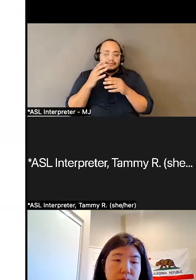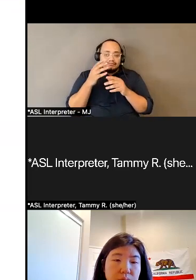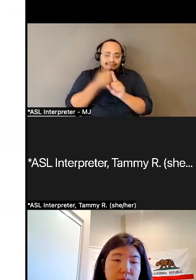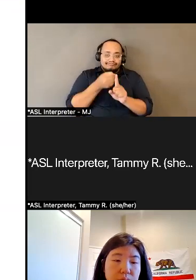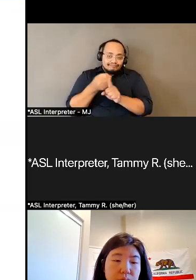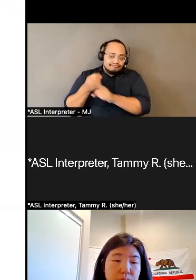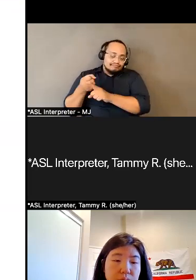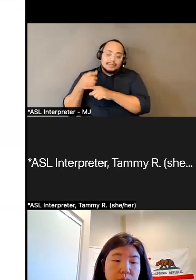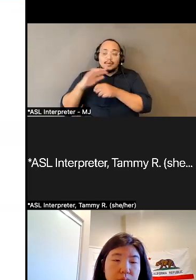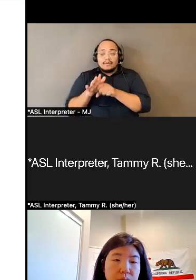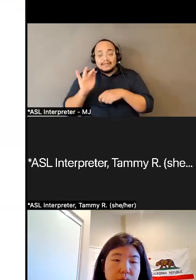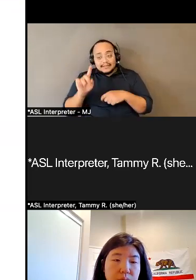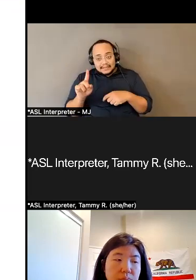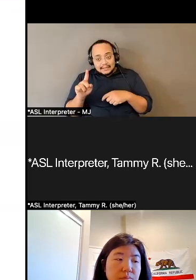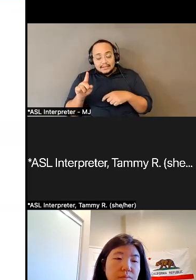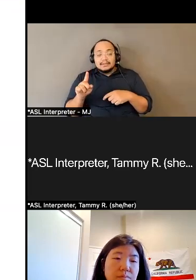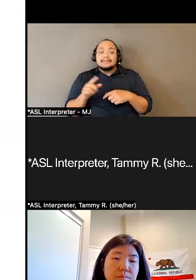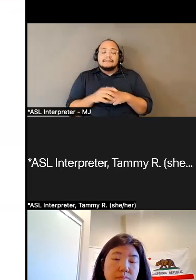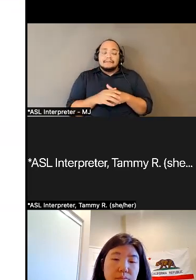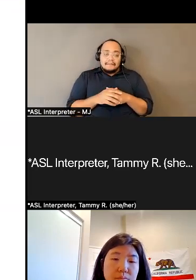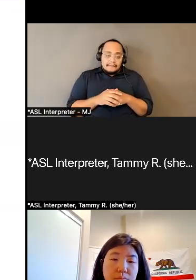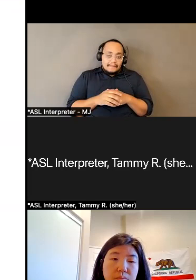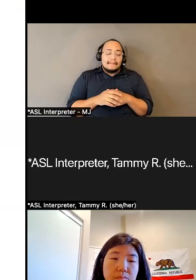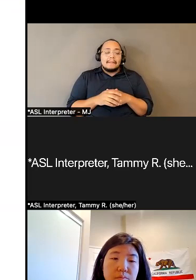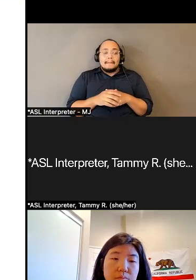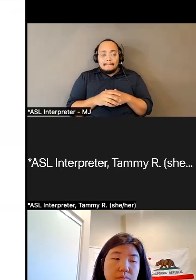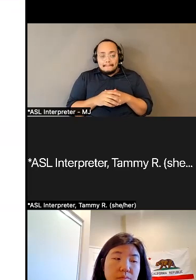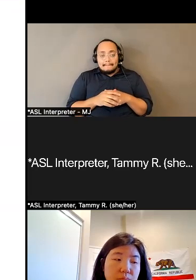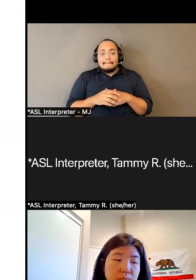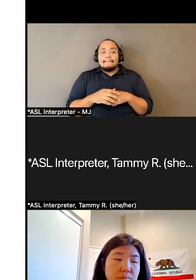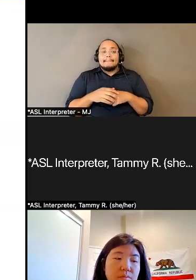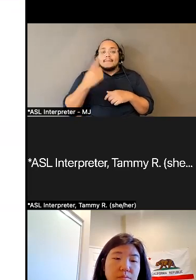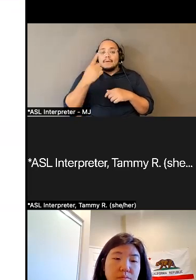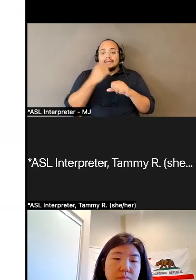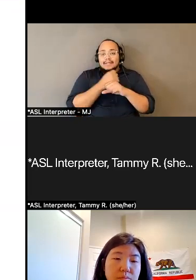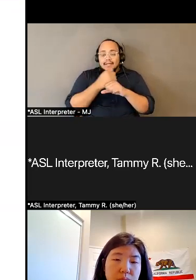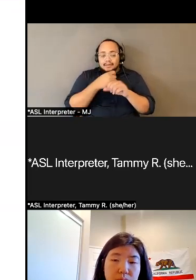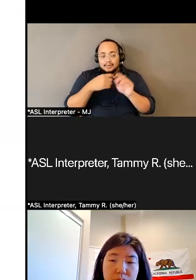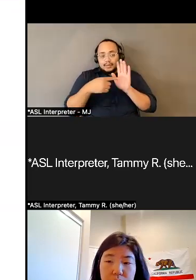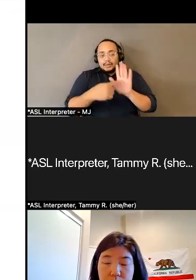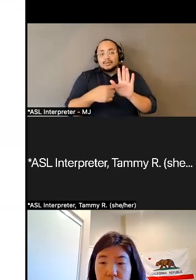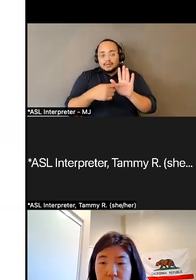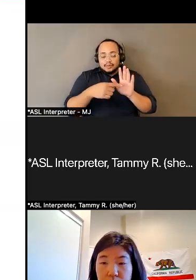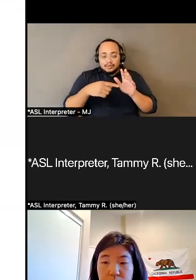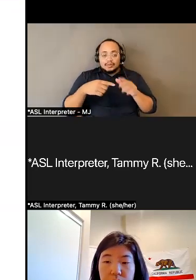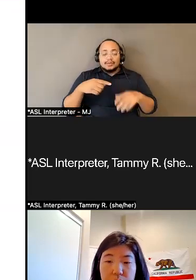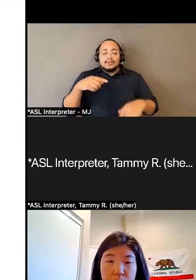exacerbated everything that the data I presented already shows. And the one stat I just want to draw to folks' attention is